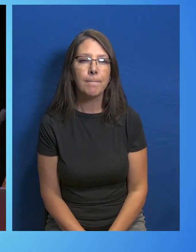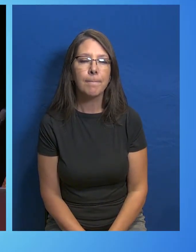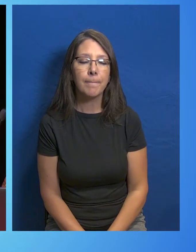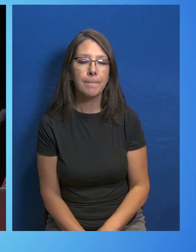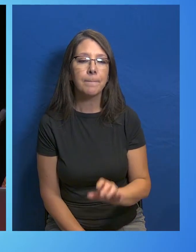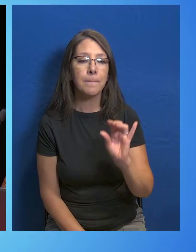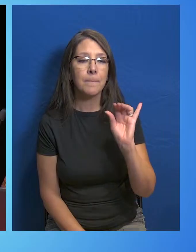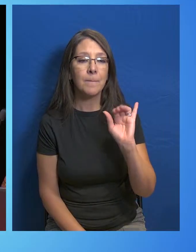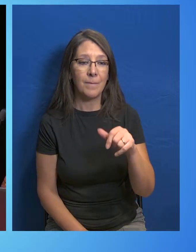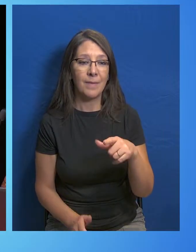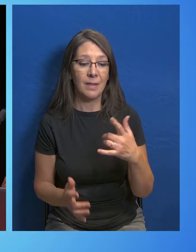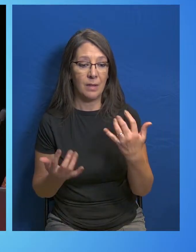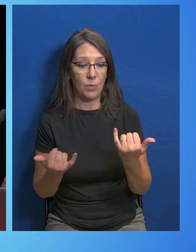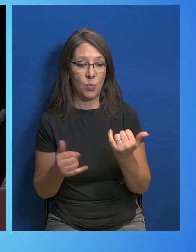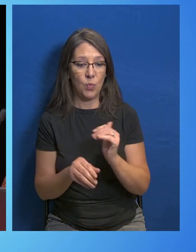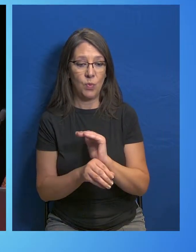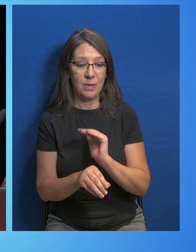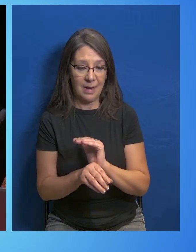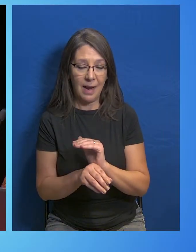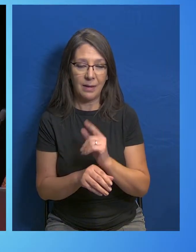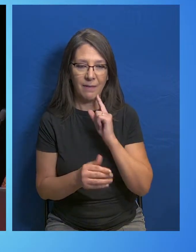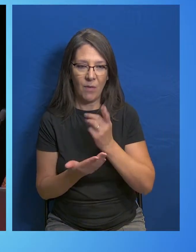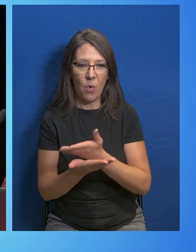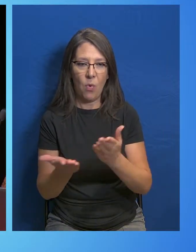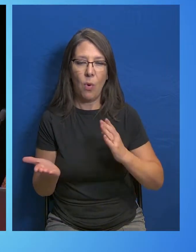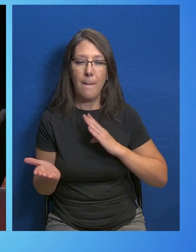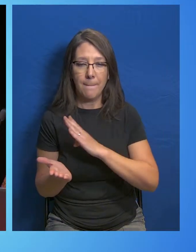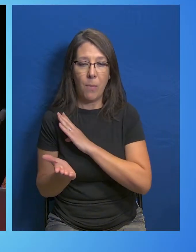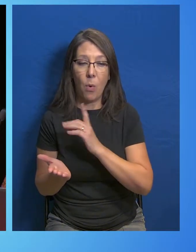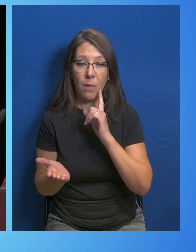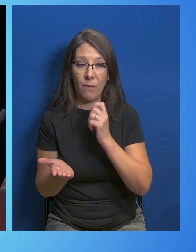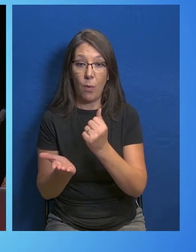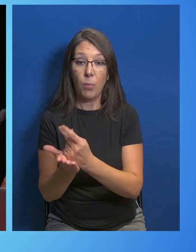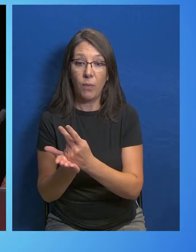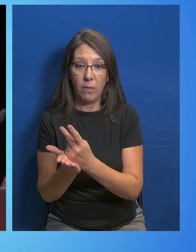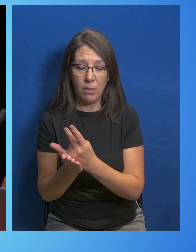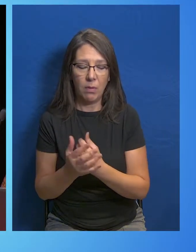which are presented tonight for the board approval.